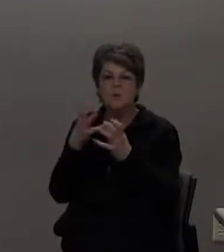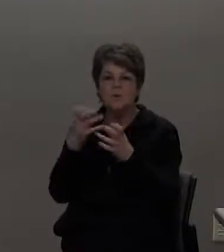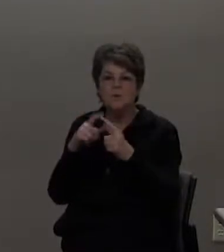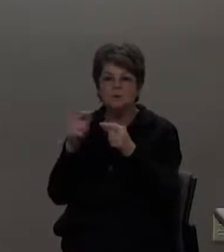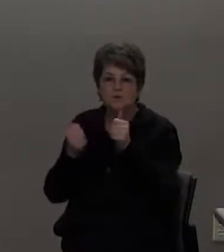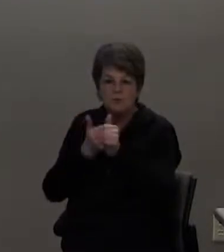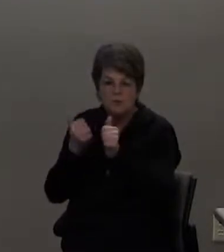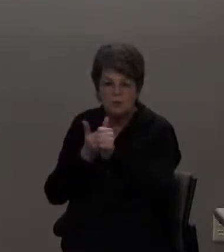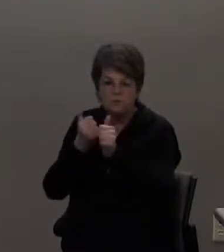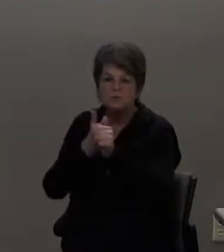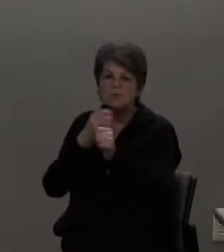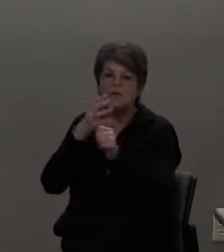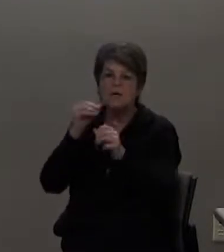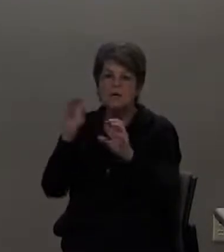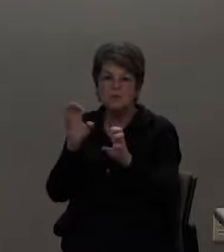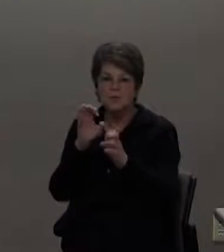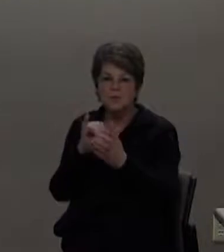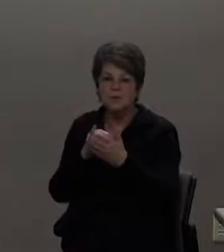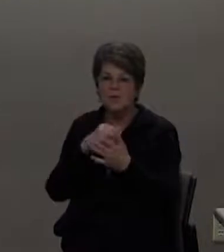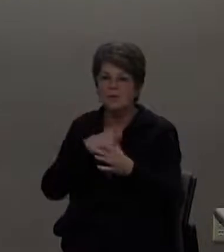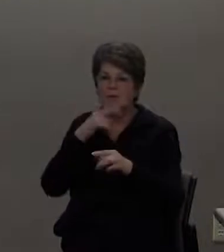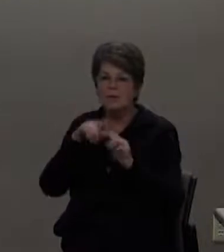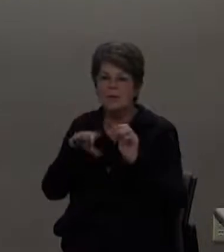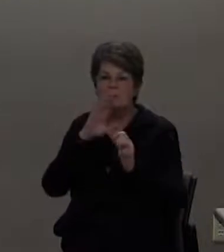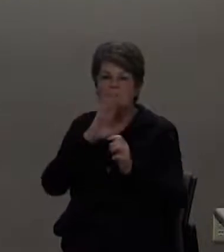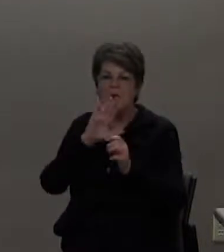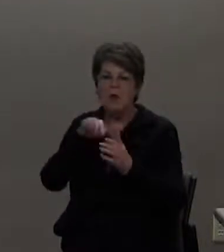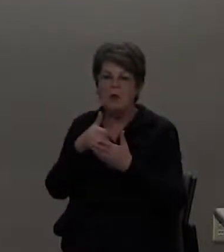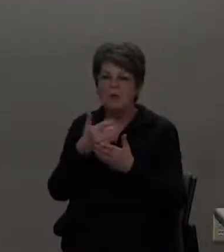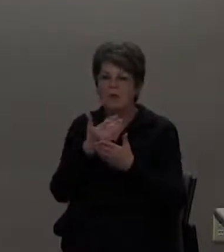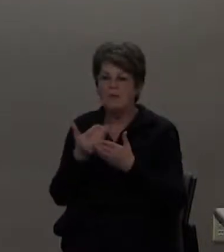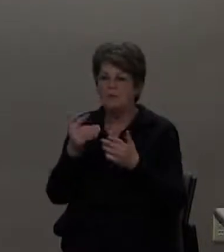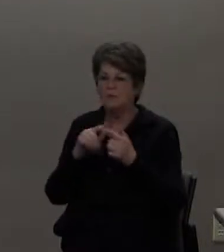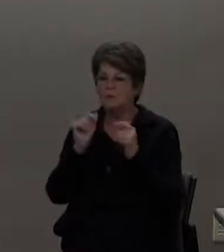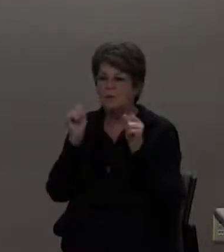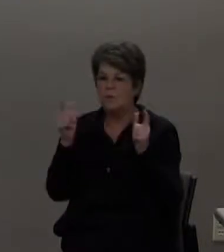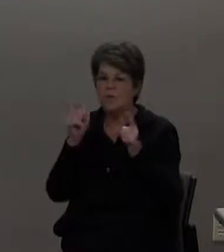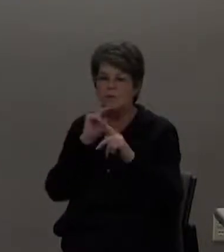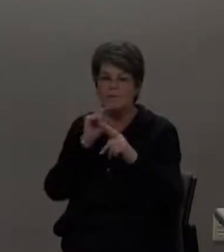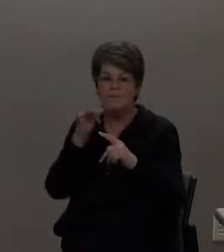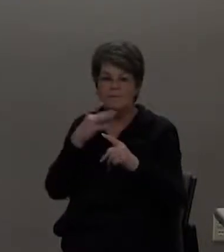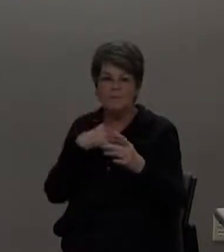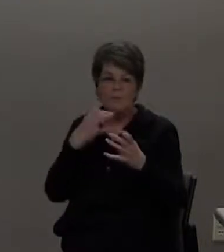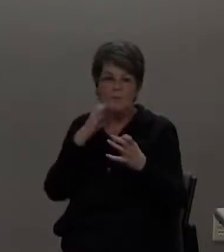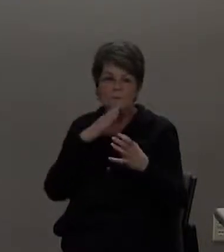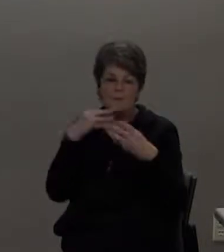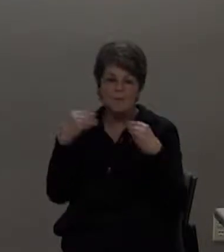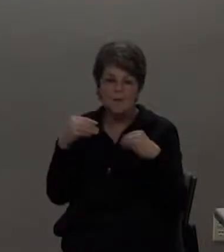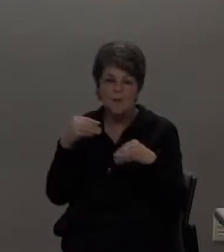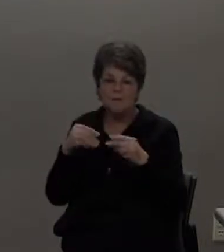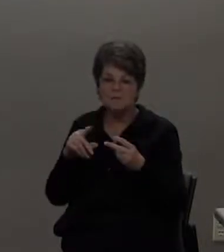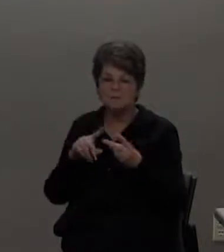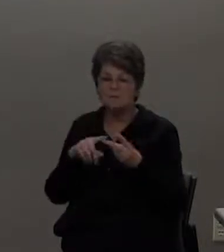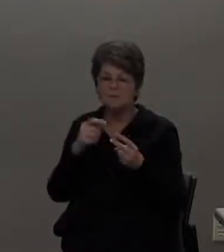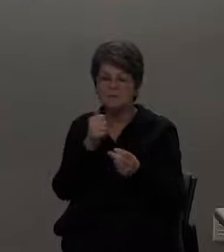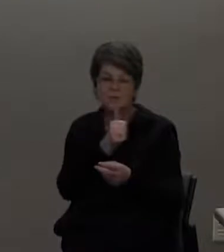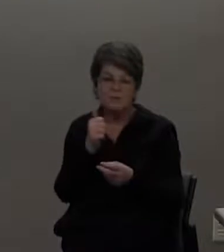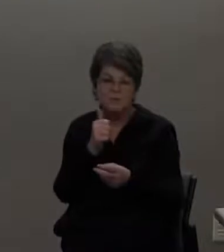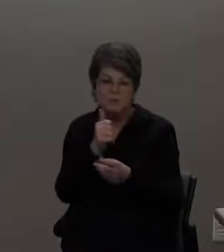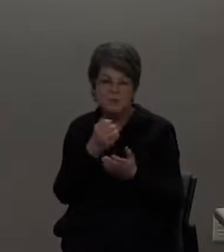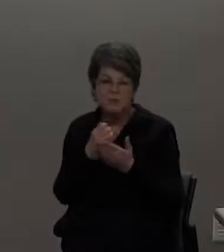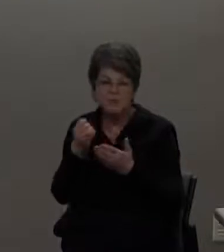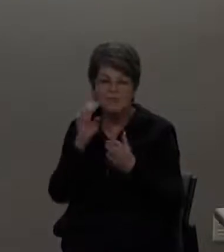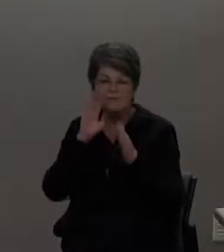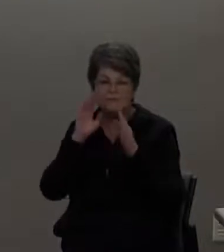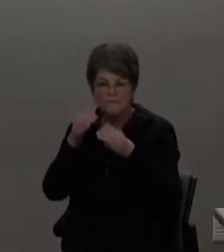after and go after that. We can't be all things to all people. So if we want to be plastics, if we want to be transportation equipment, then let's